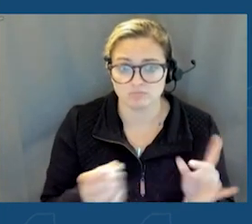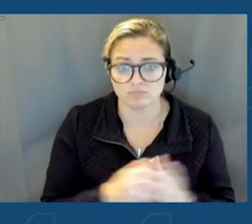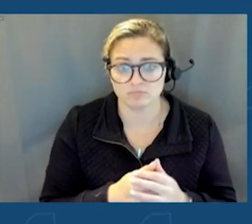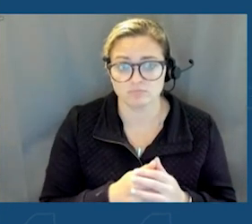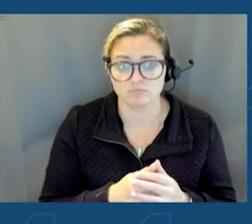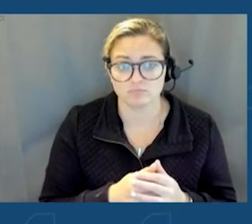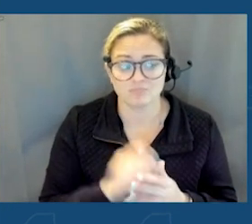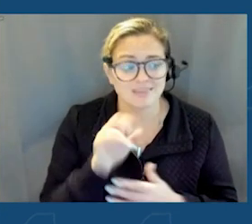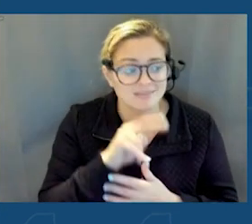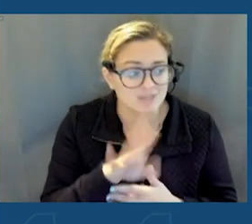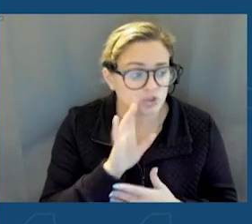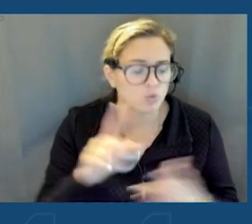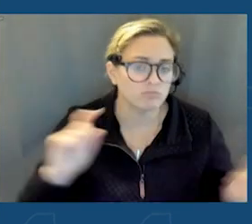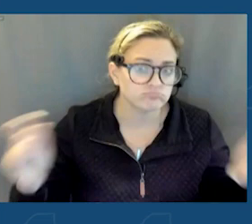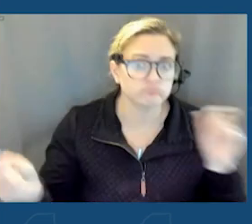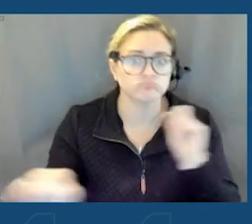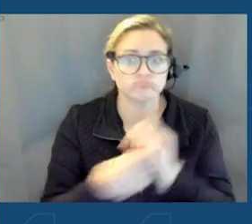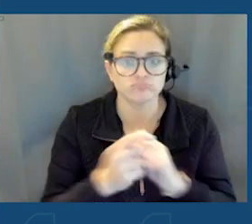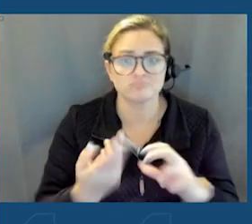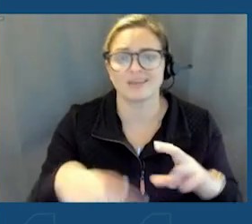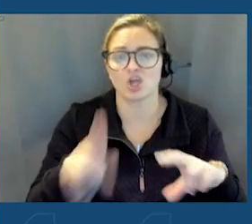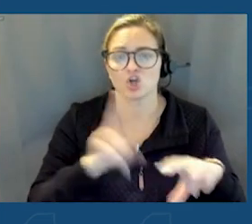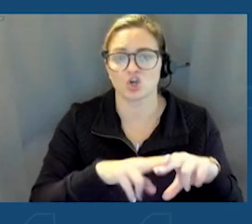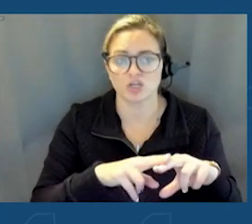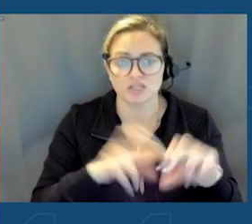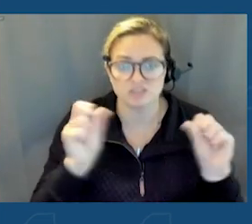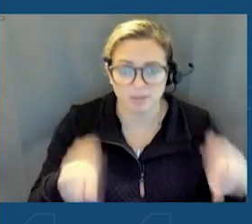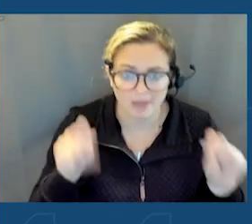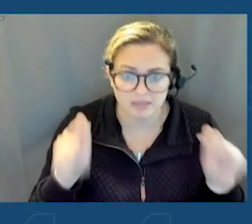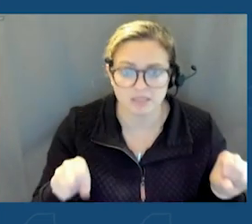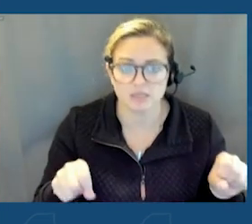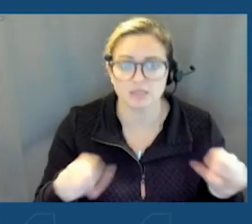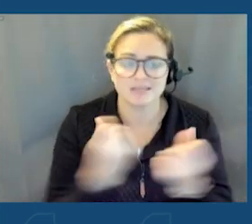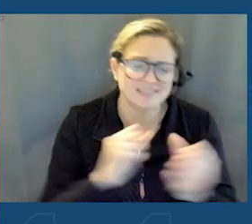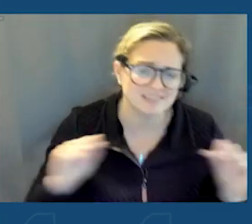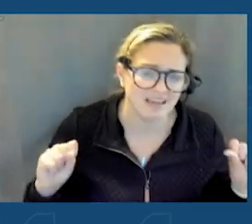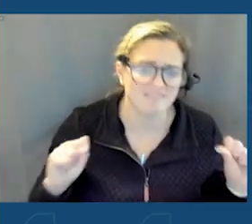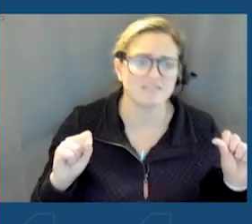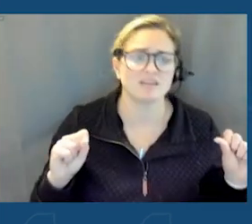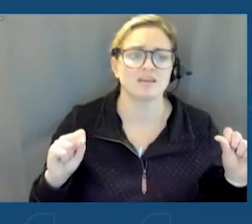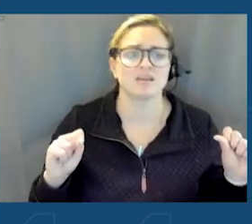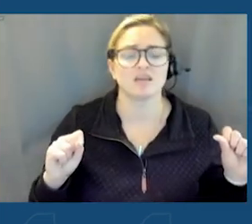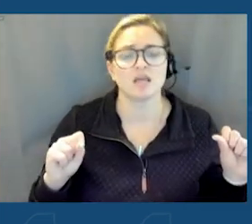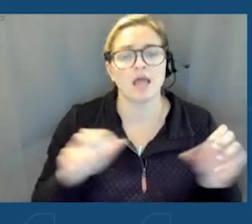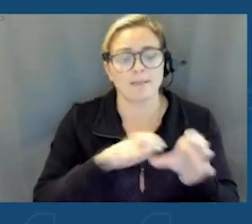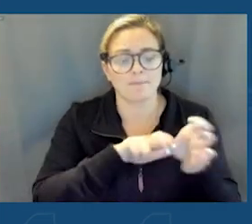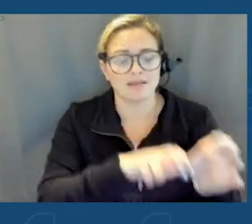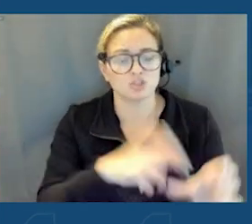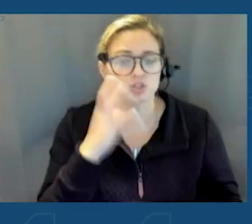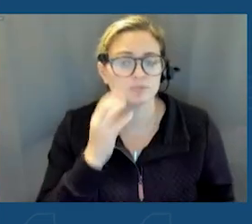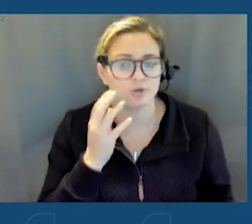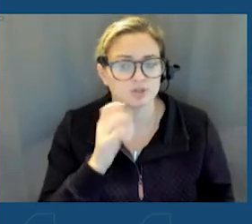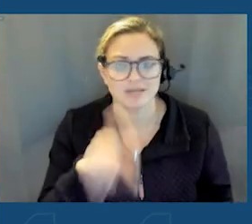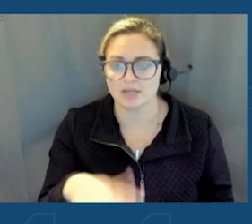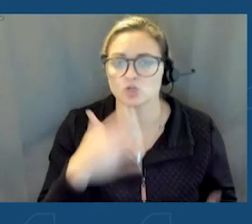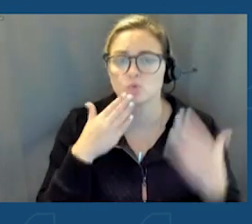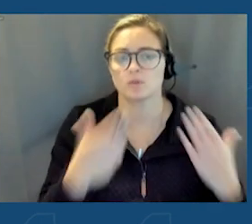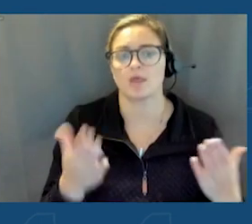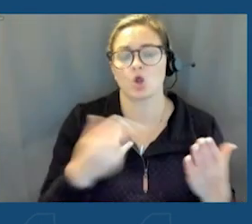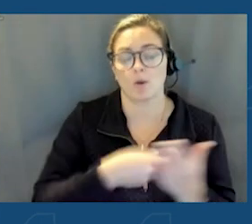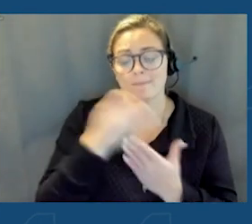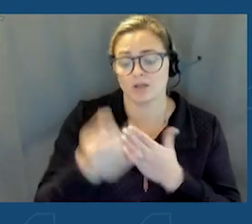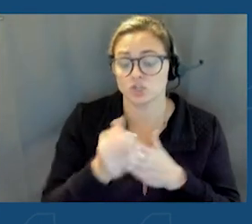stations that are going to dramatically increase capacity, safety, and the passenger experience. I need to thank our project